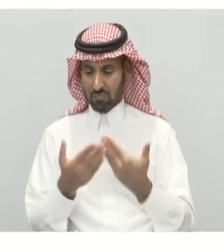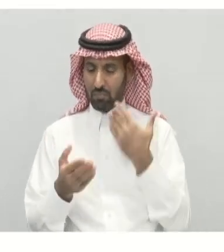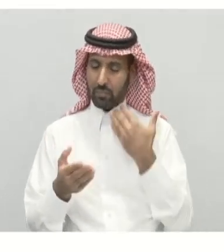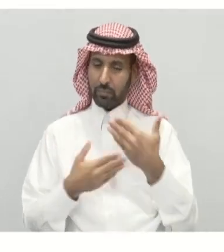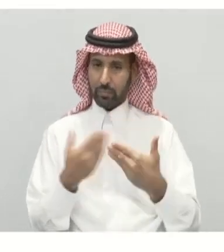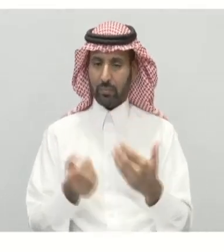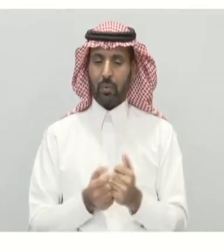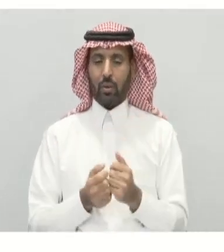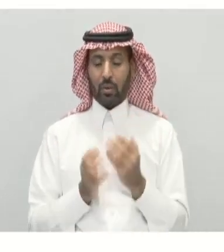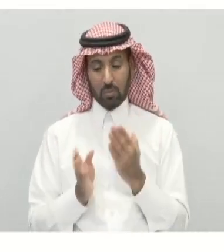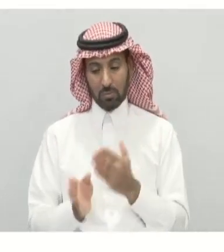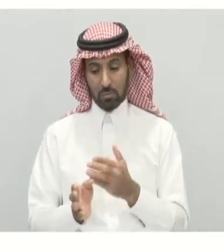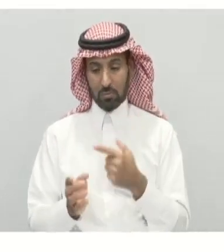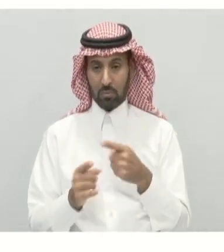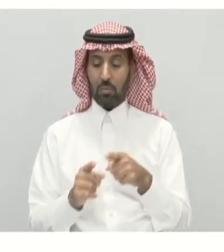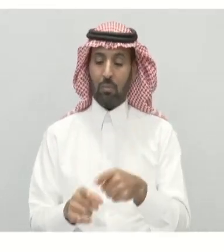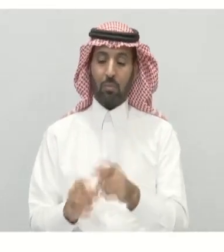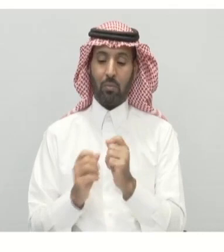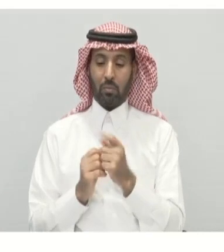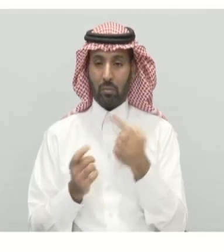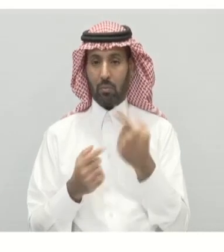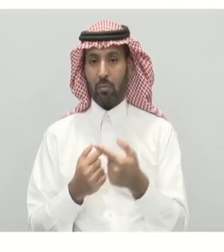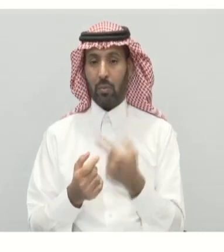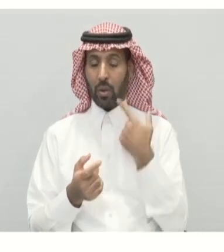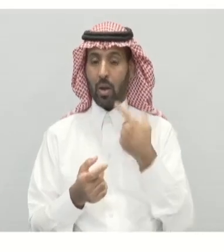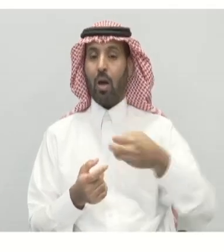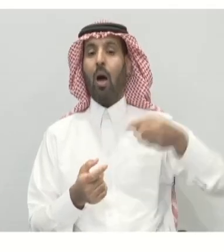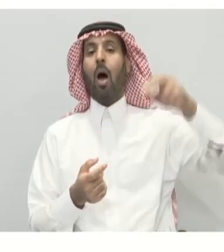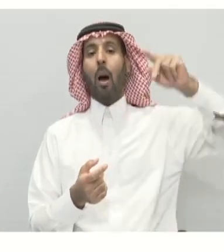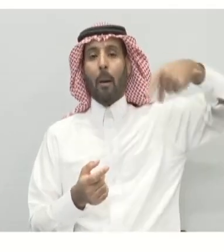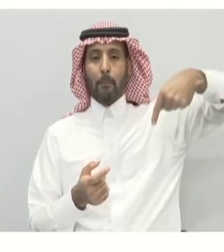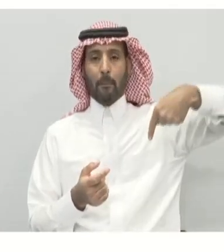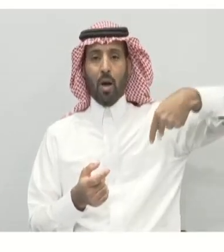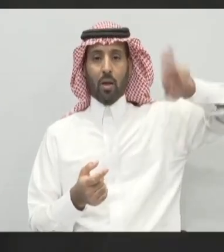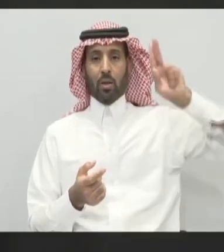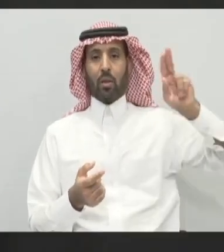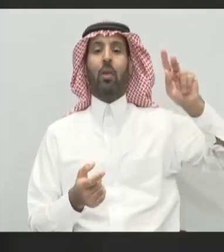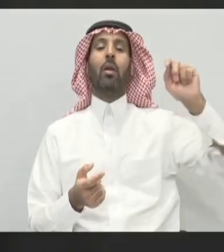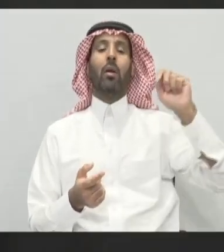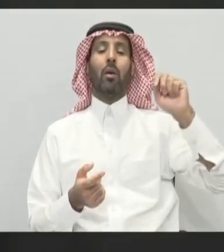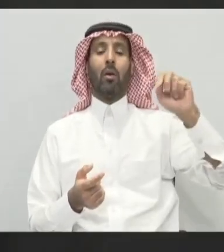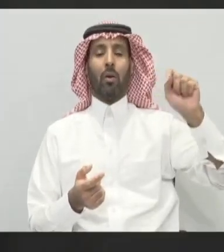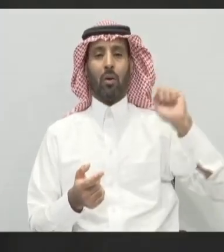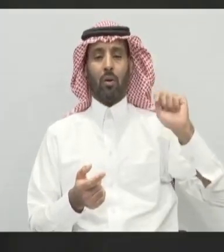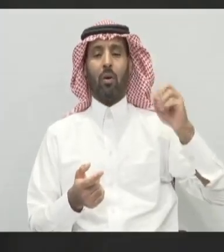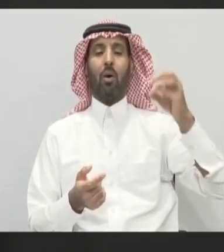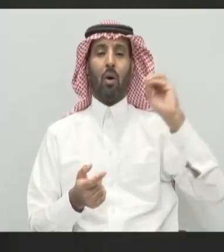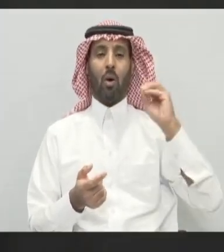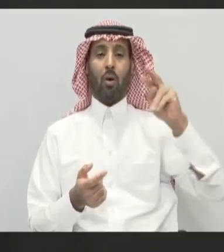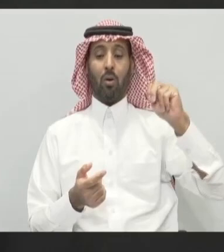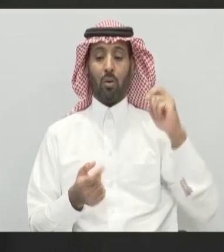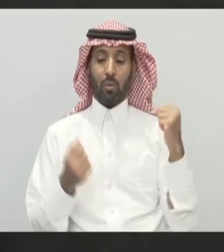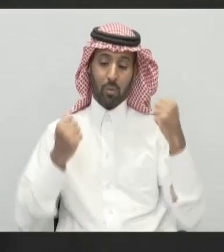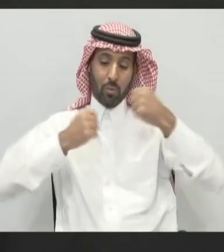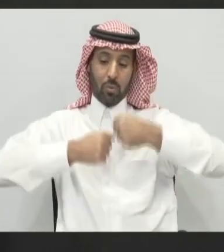tolerate. Also, we're having to put on. I am at the shopping, I am shopping, and I have something, maybe